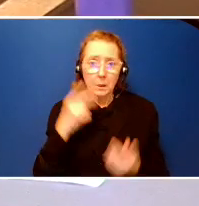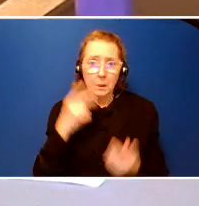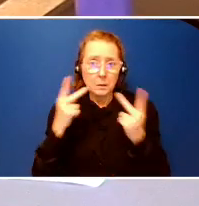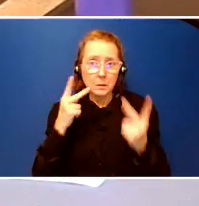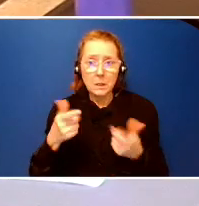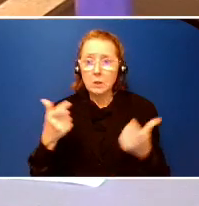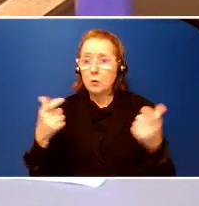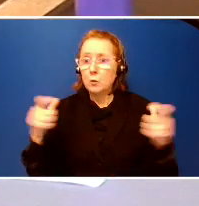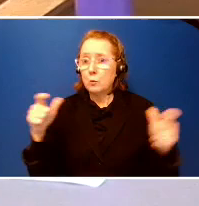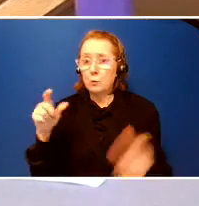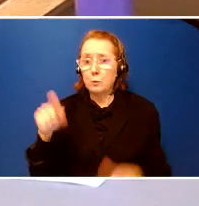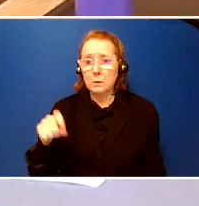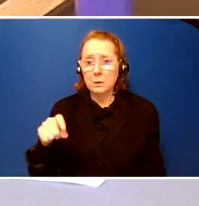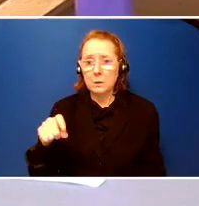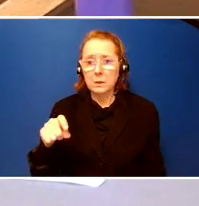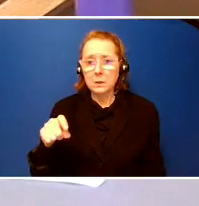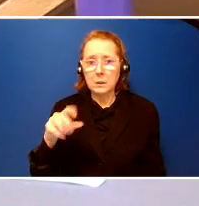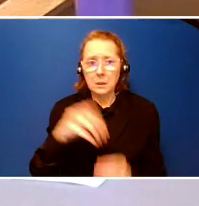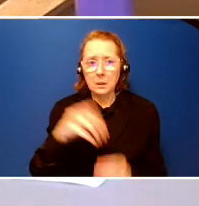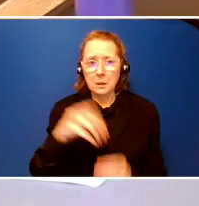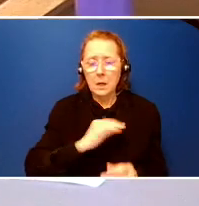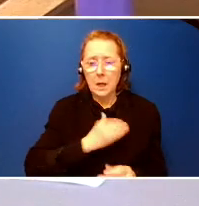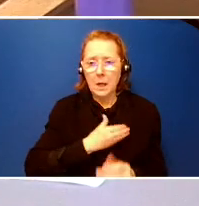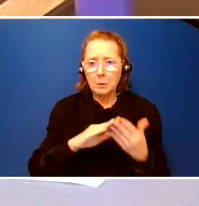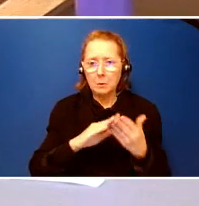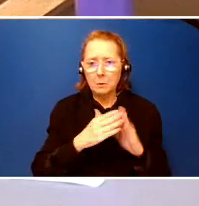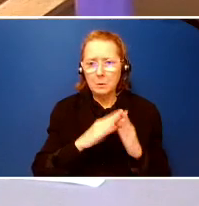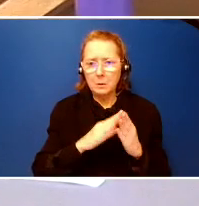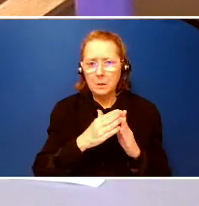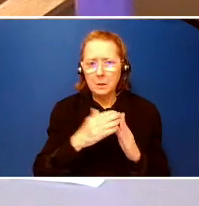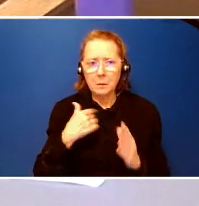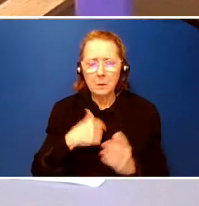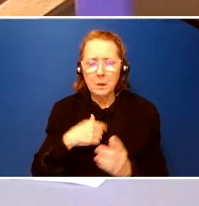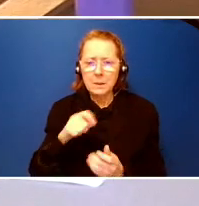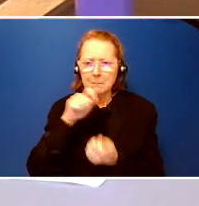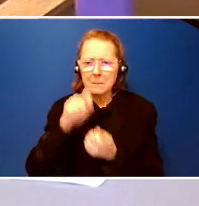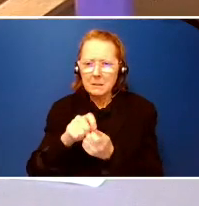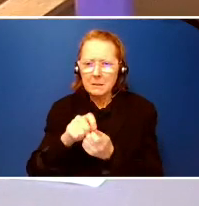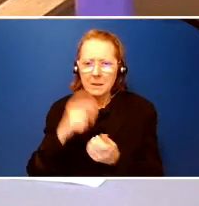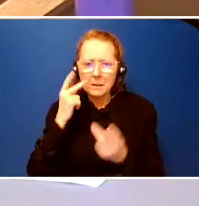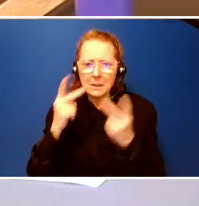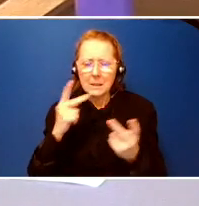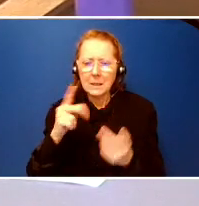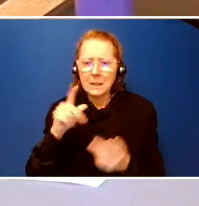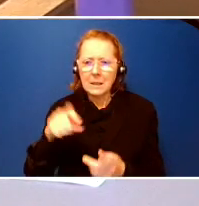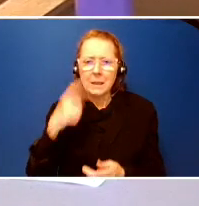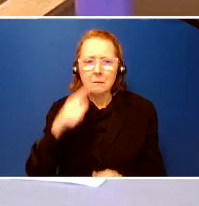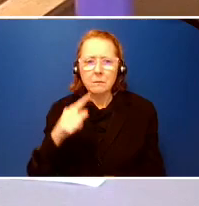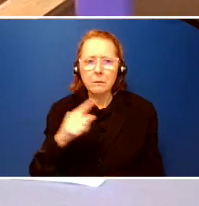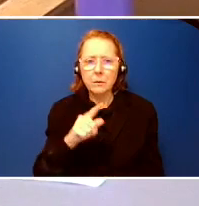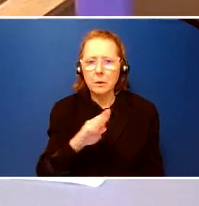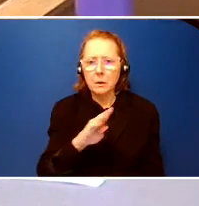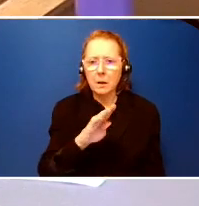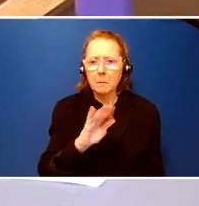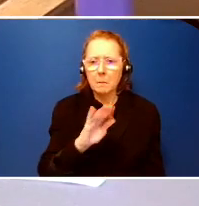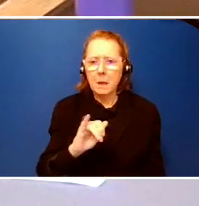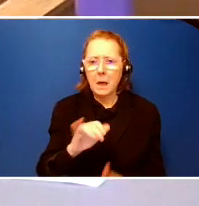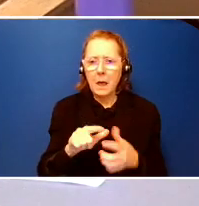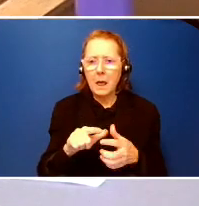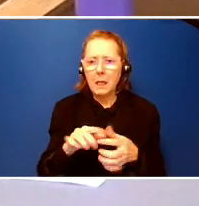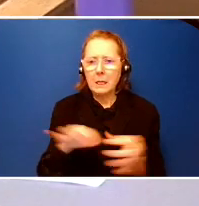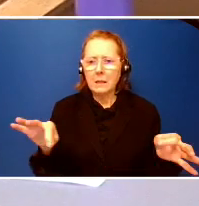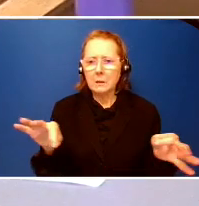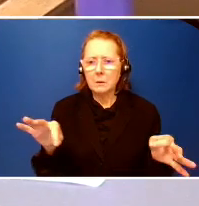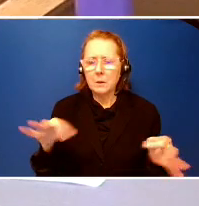in our community. We are particularly seeing a need for bilingual volunteers. We need folks who can